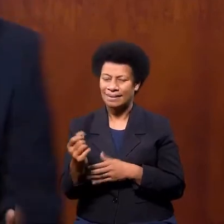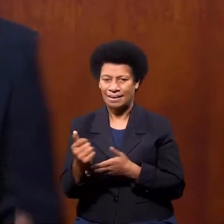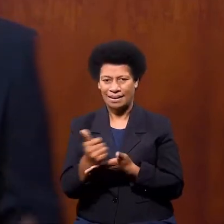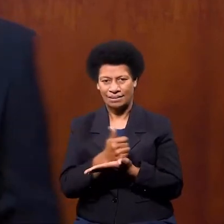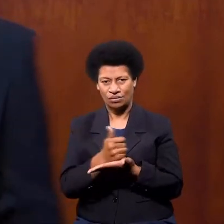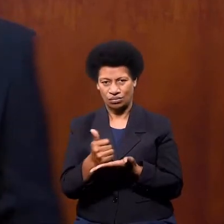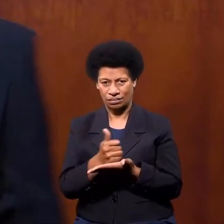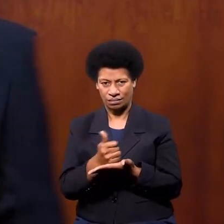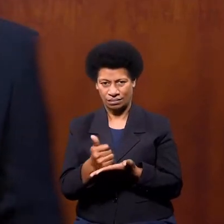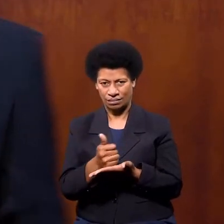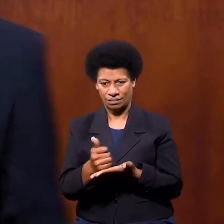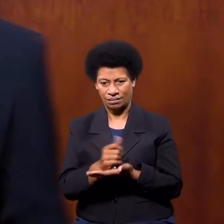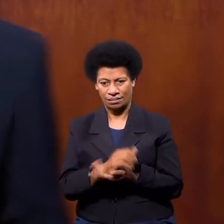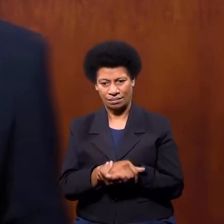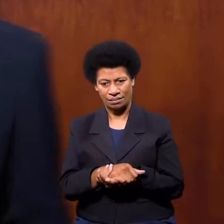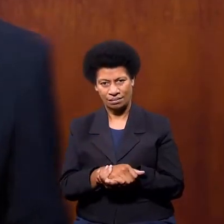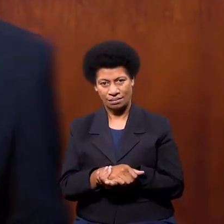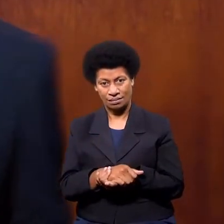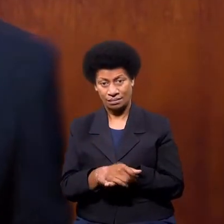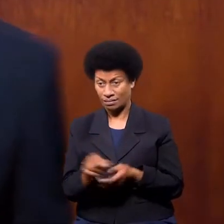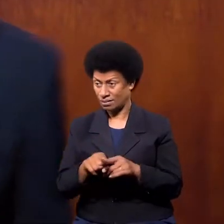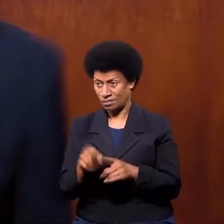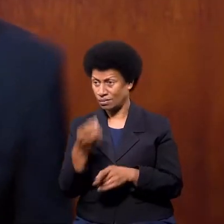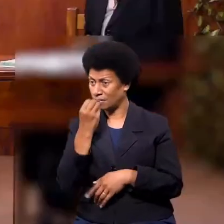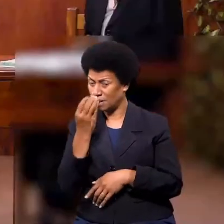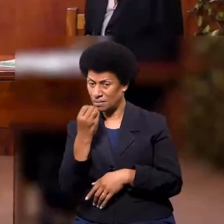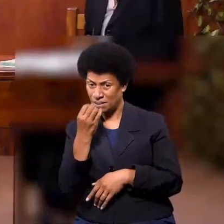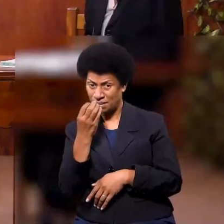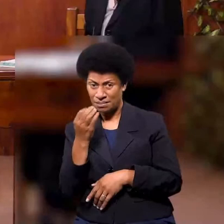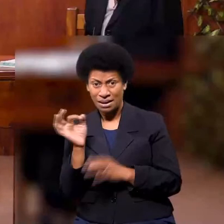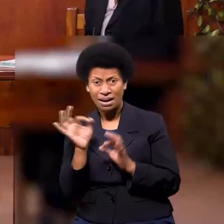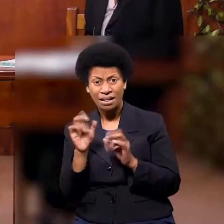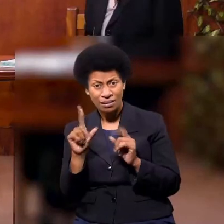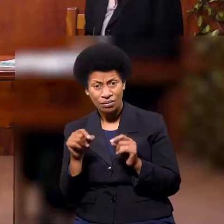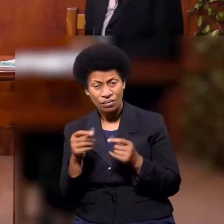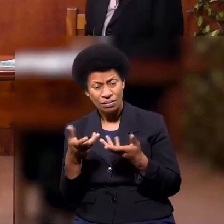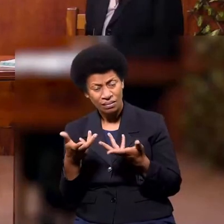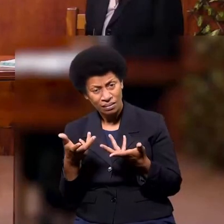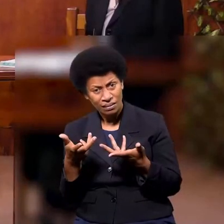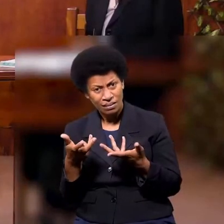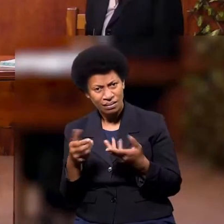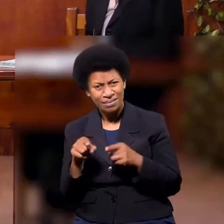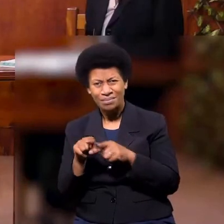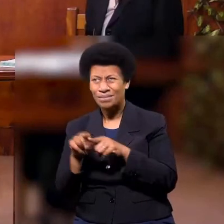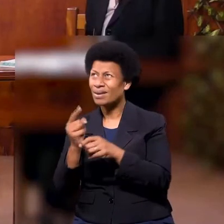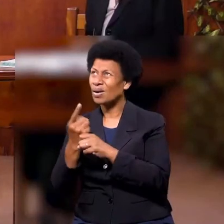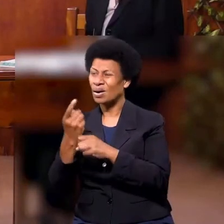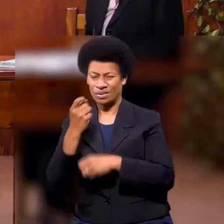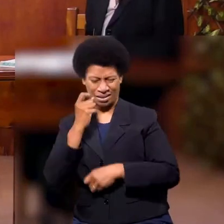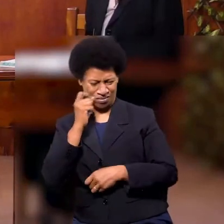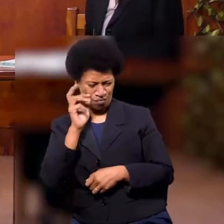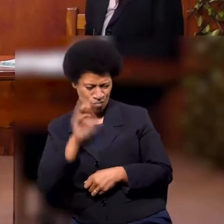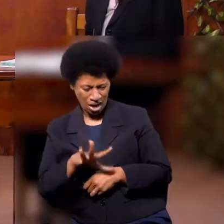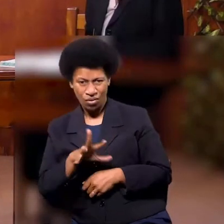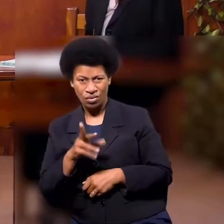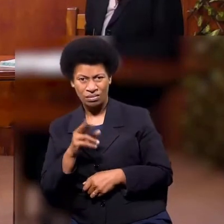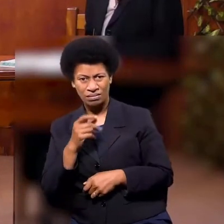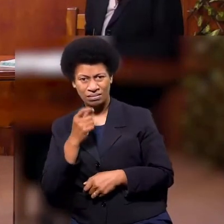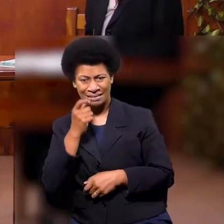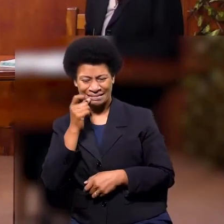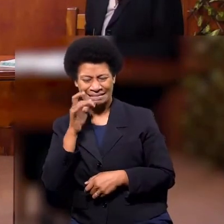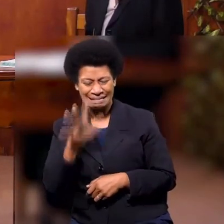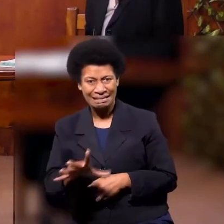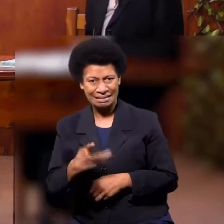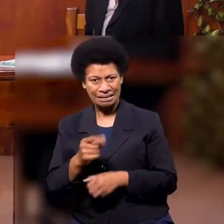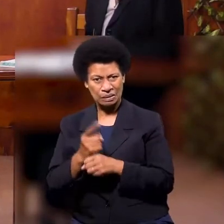no action. Hmm. You just say it, but you are not doing it. Okay, that's a rebuke to God. Hmm. God, in fact,